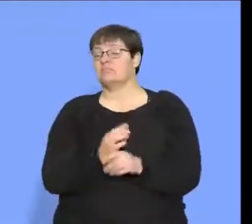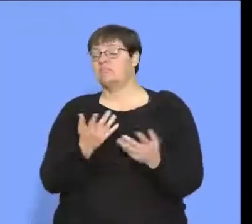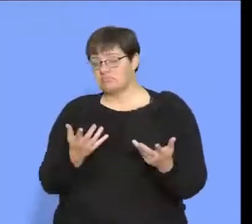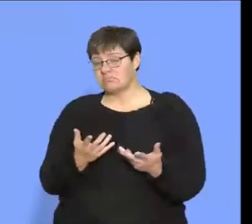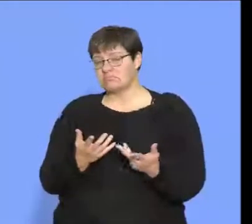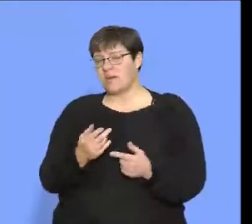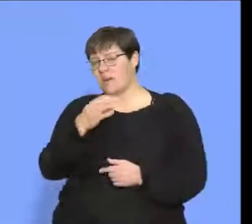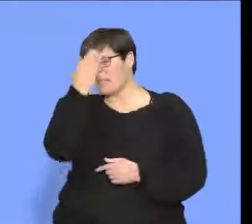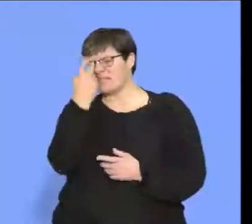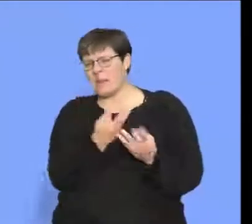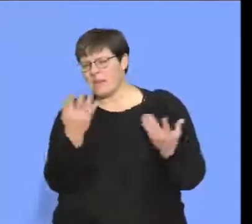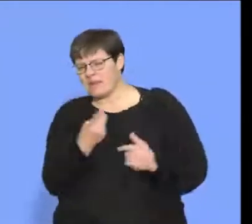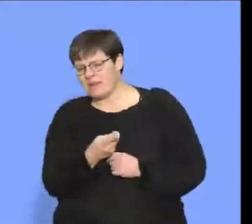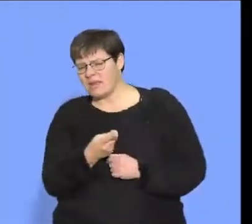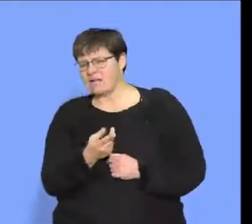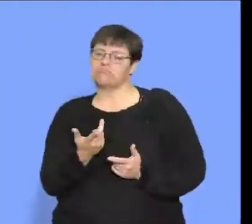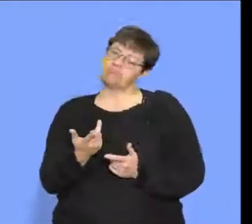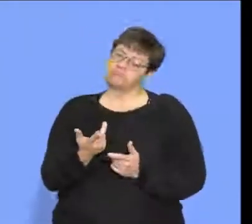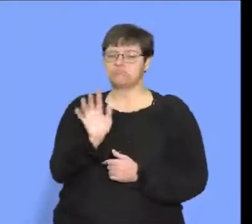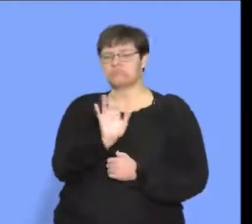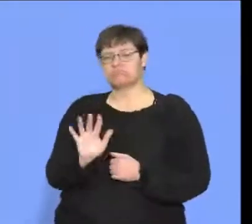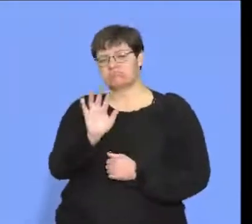minutes, we get that this is approximately